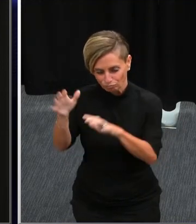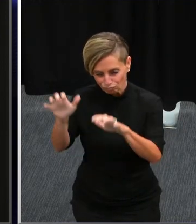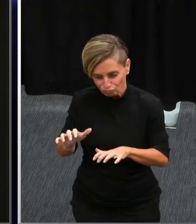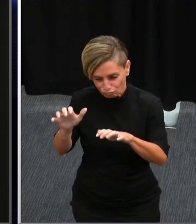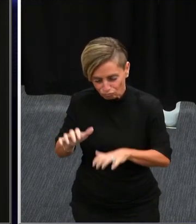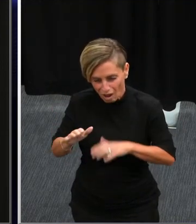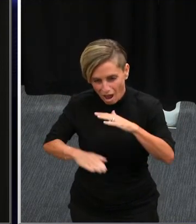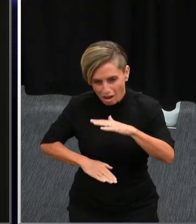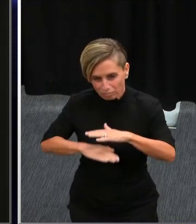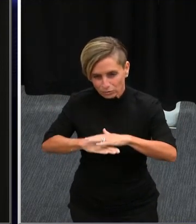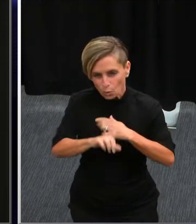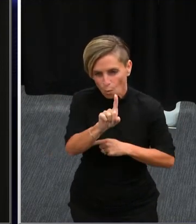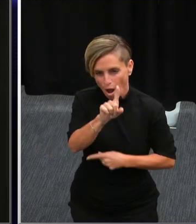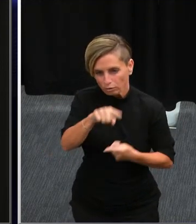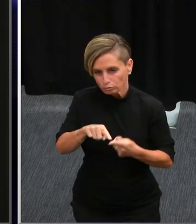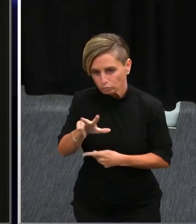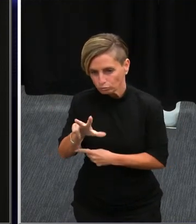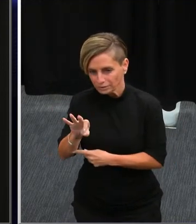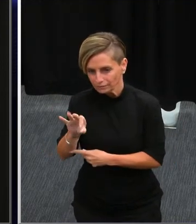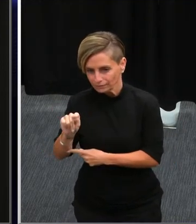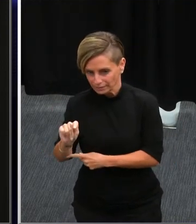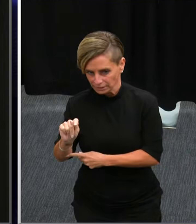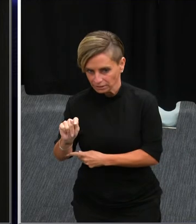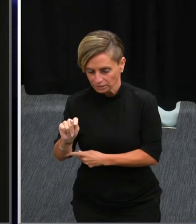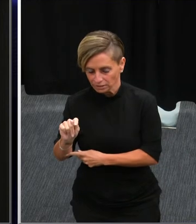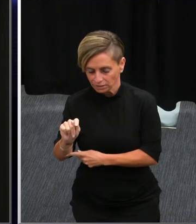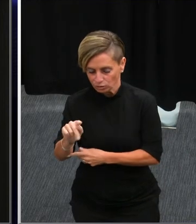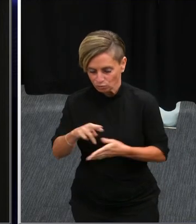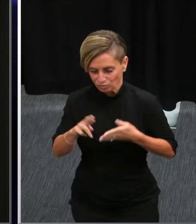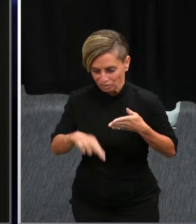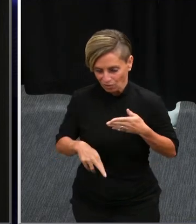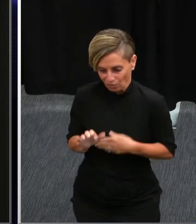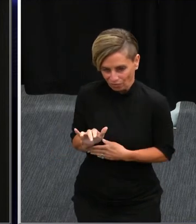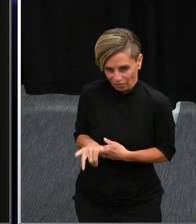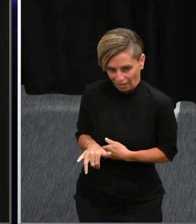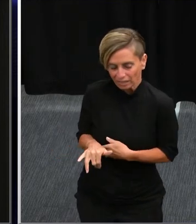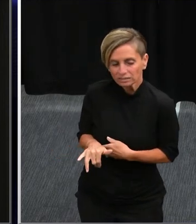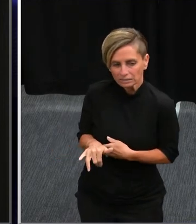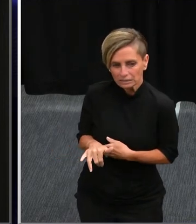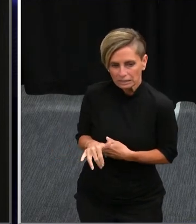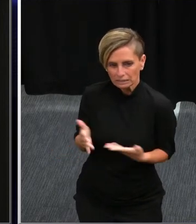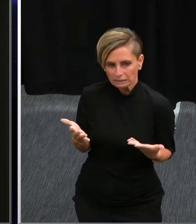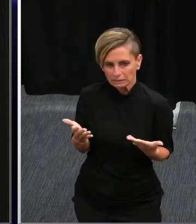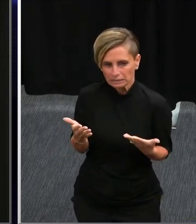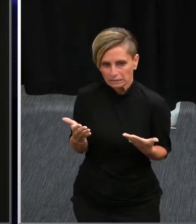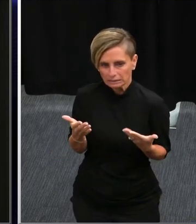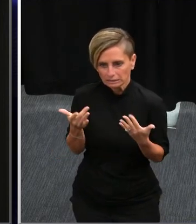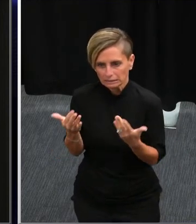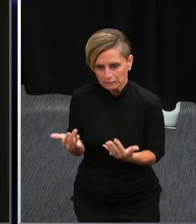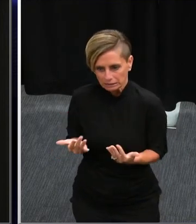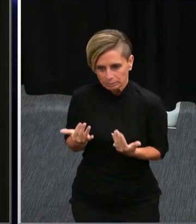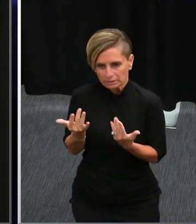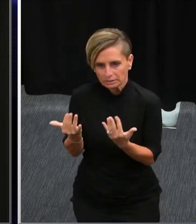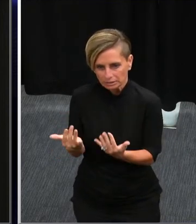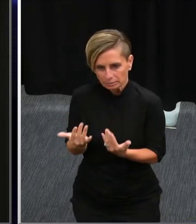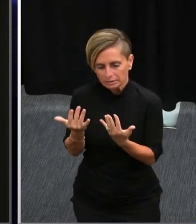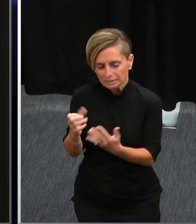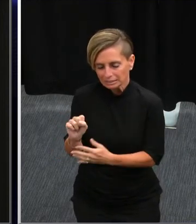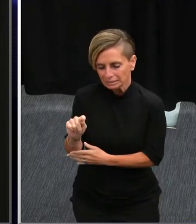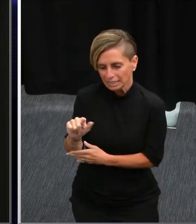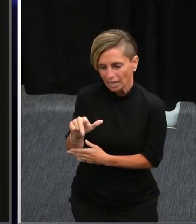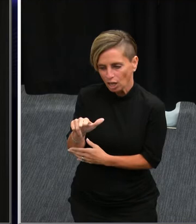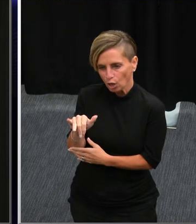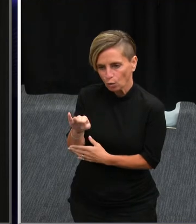from 1 to 3 feet. As a result of all of this and the anticipation of the storm event, St. Lucie County will